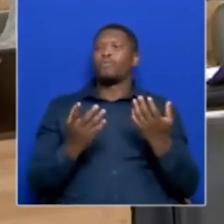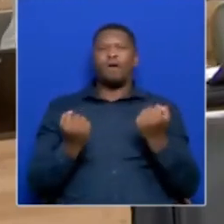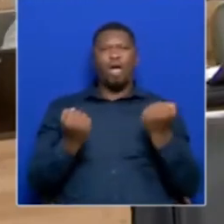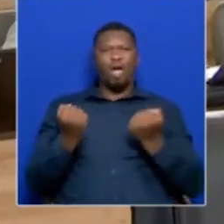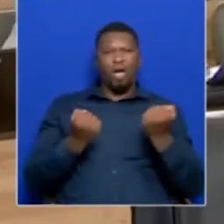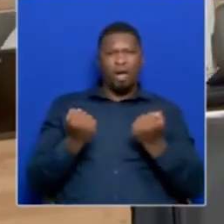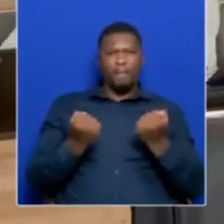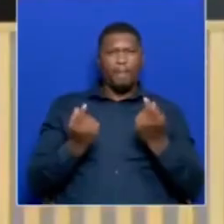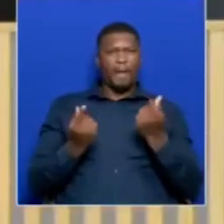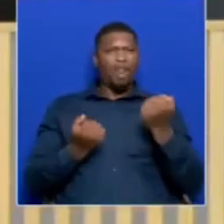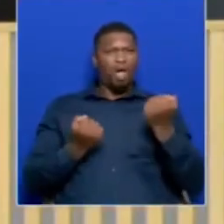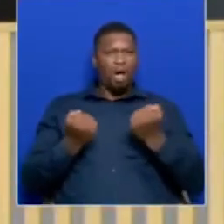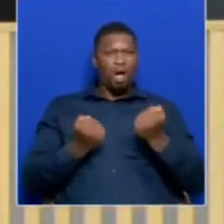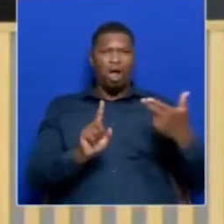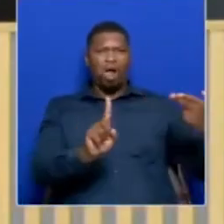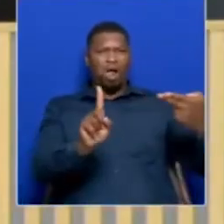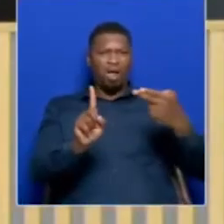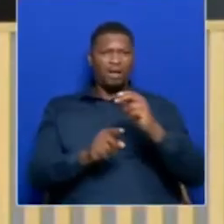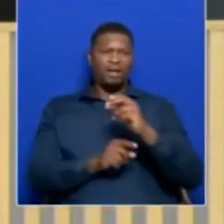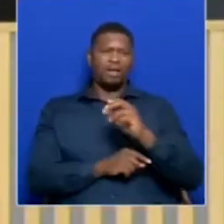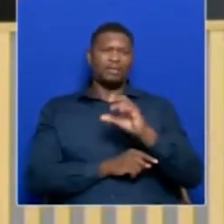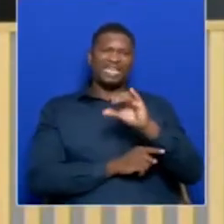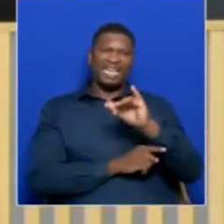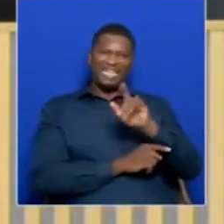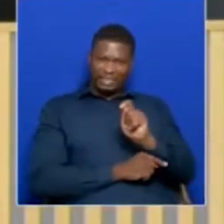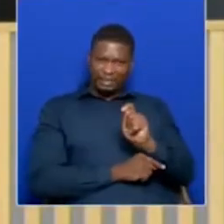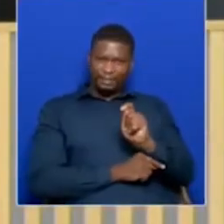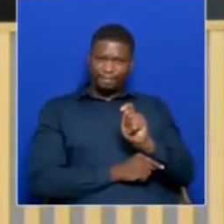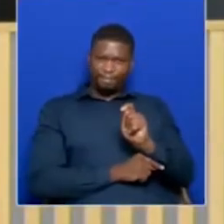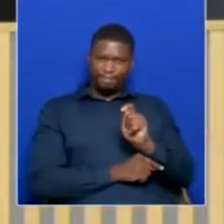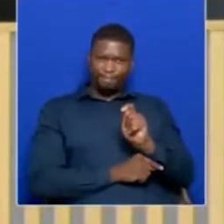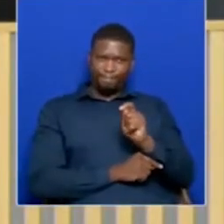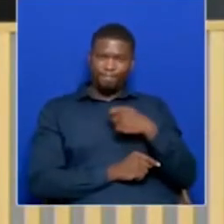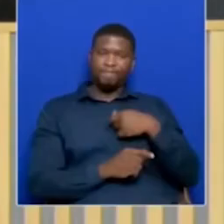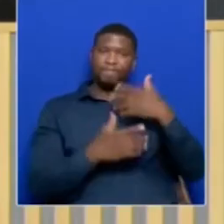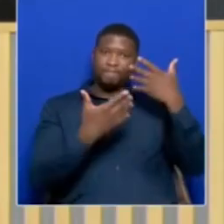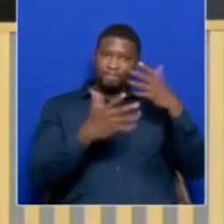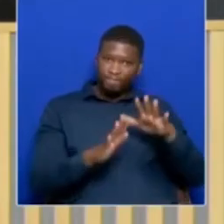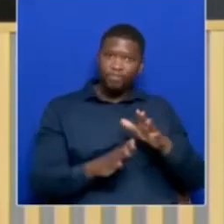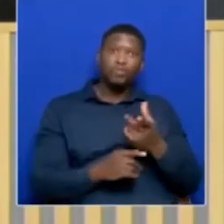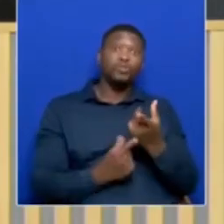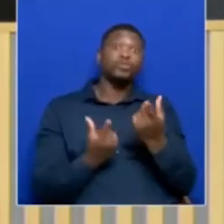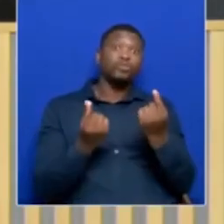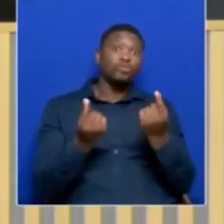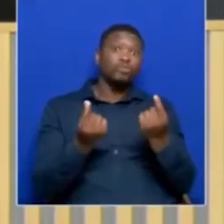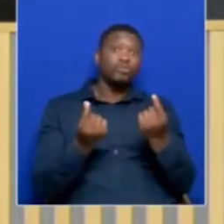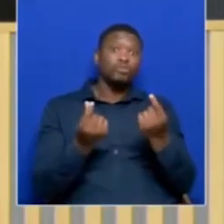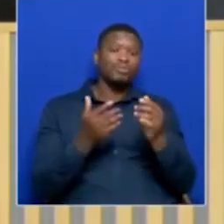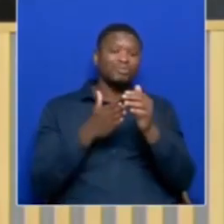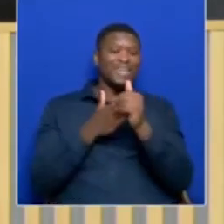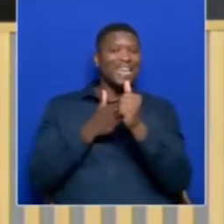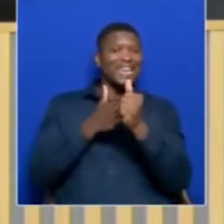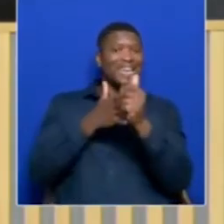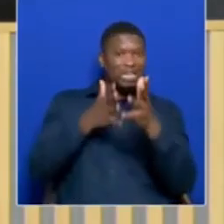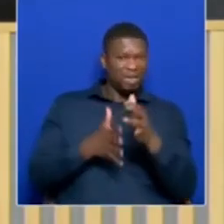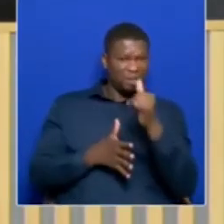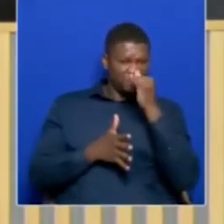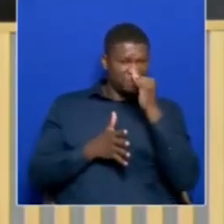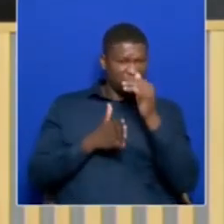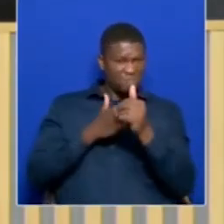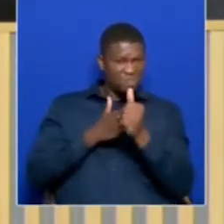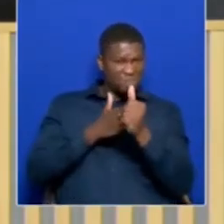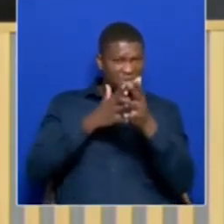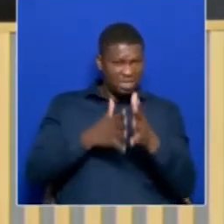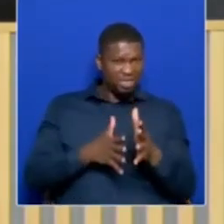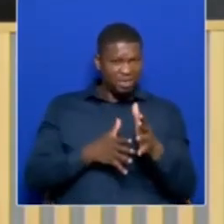transit, I recruited the leader of the gang. It was a group of 25 suspects.